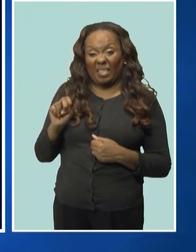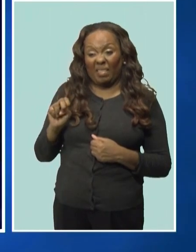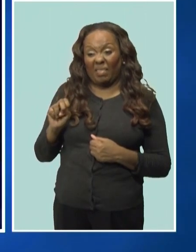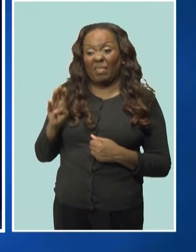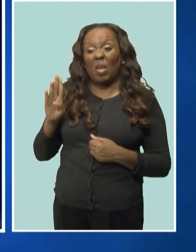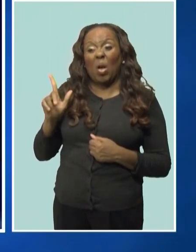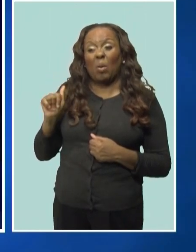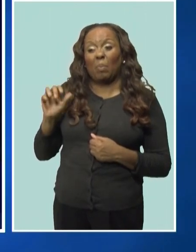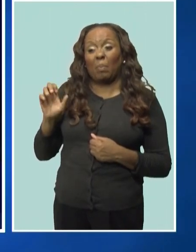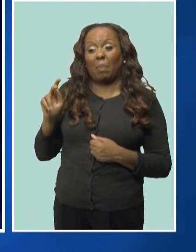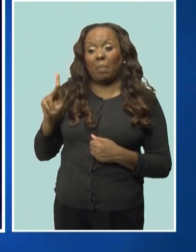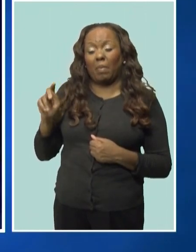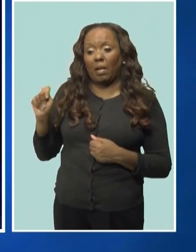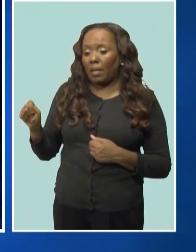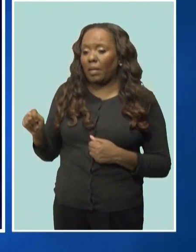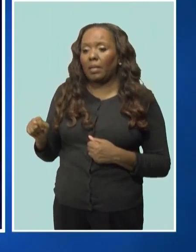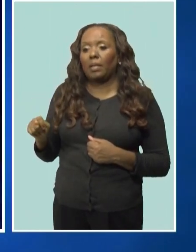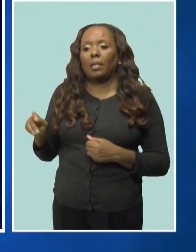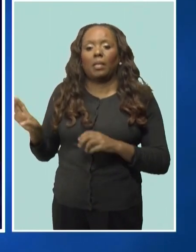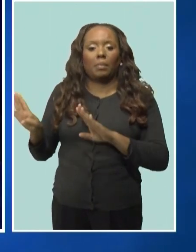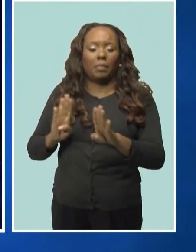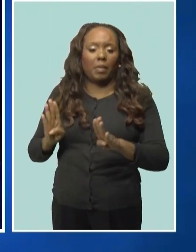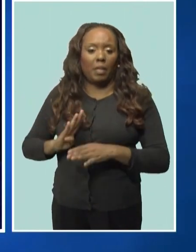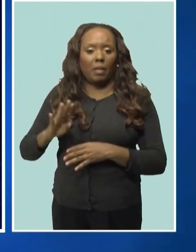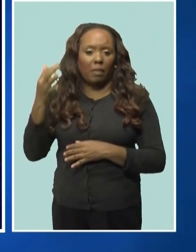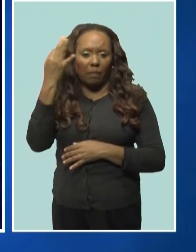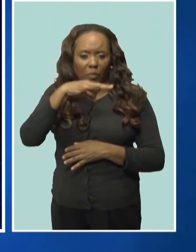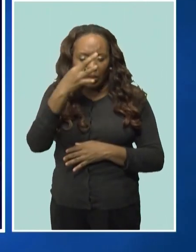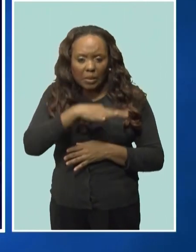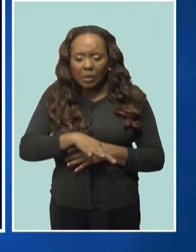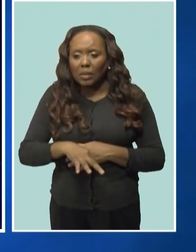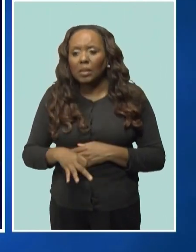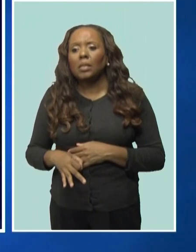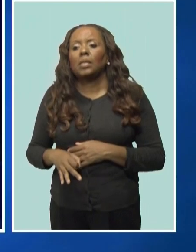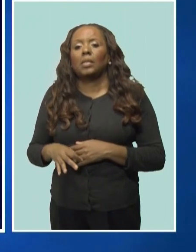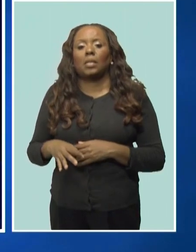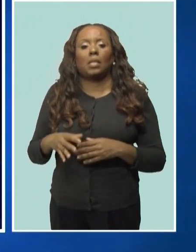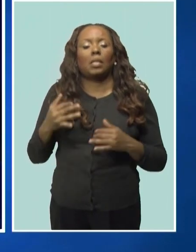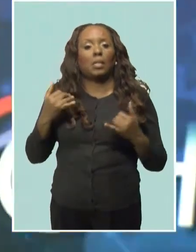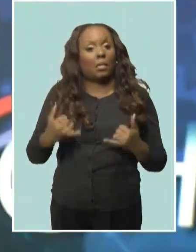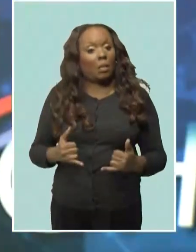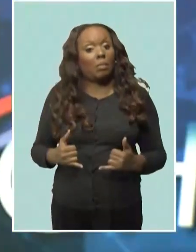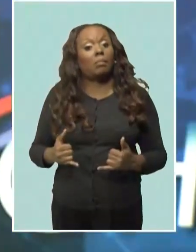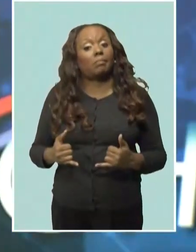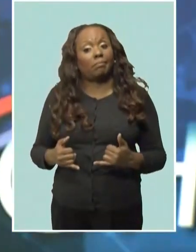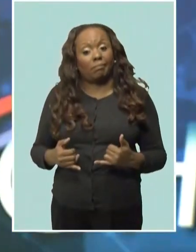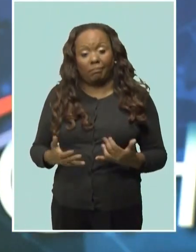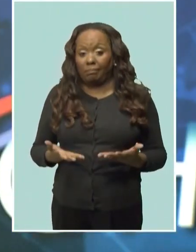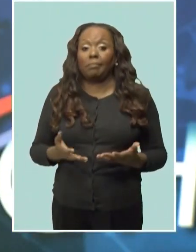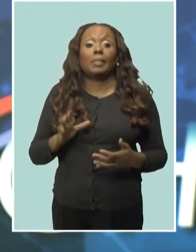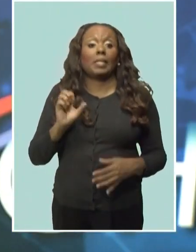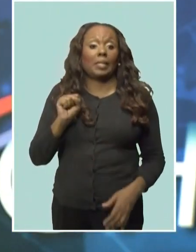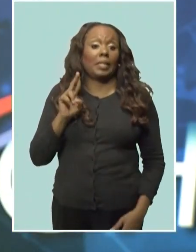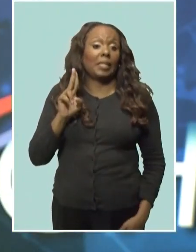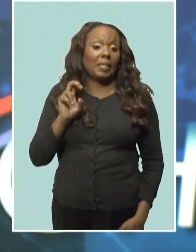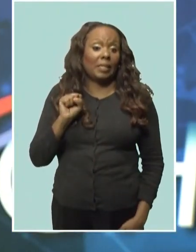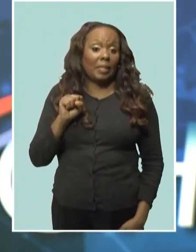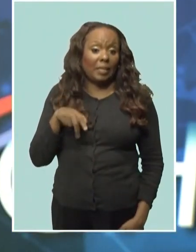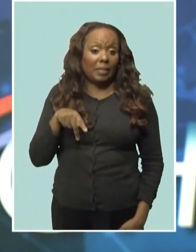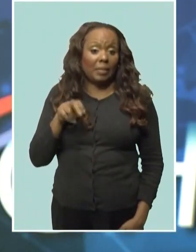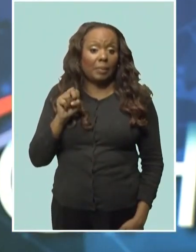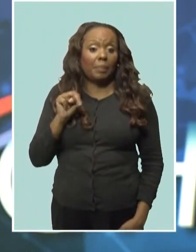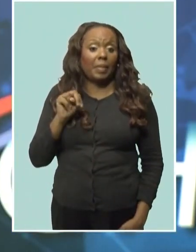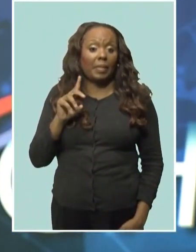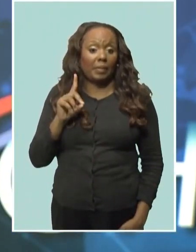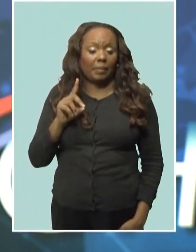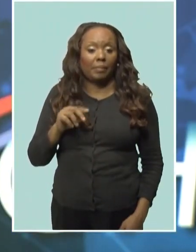background, he acted foolishly from a political perspective, and he's now paid the ultimate price. Mr. Wickham also spoke about the